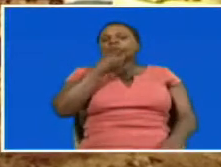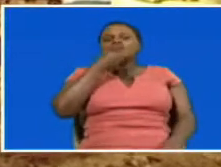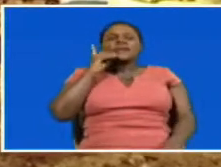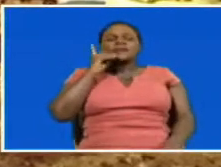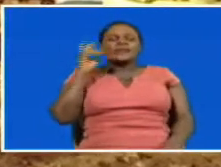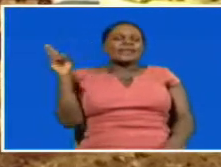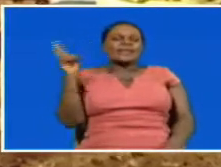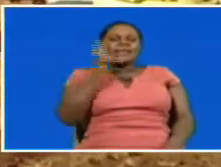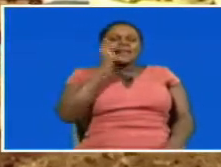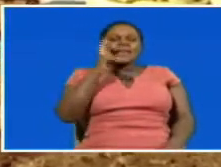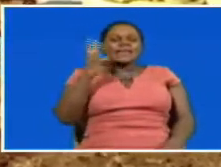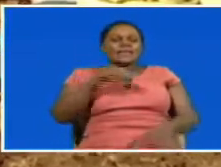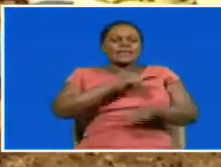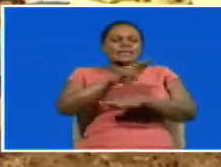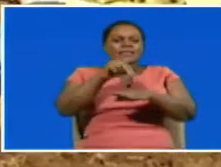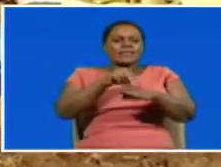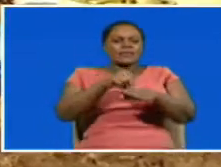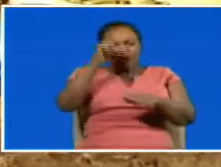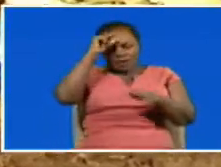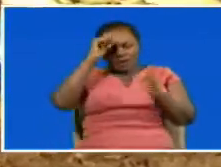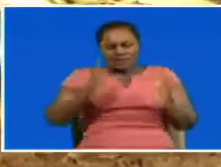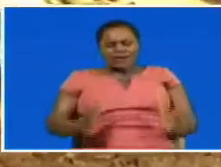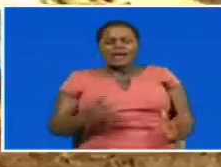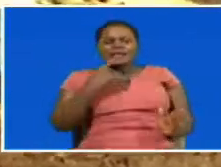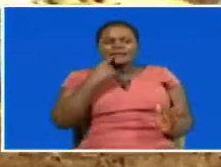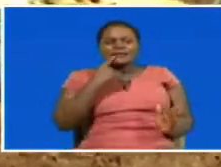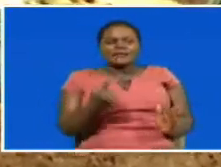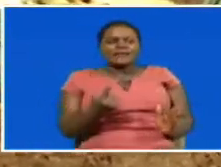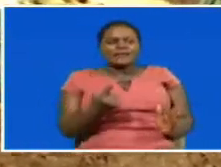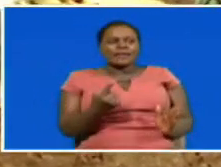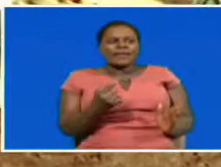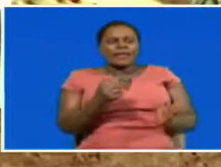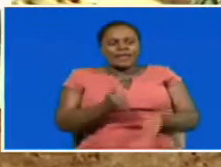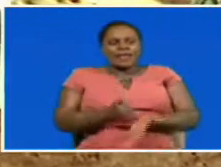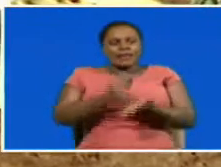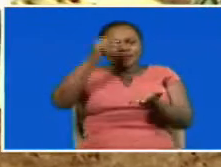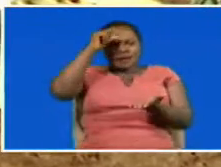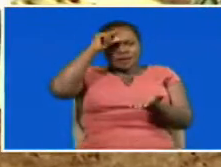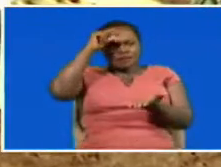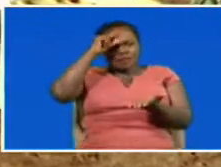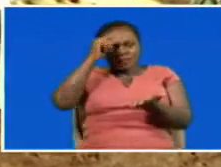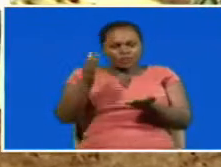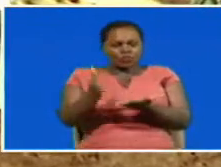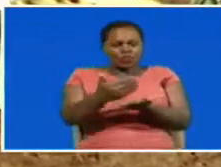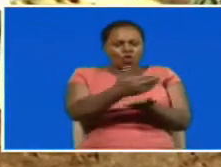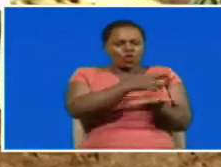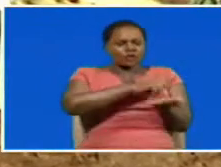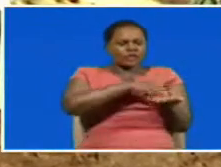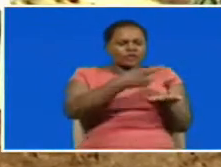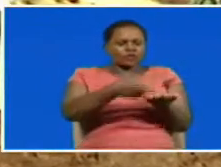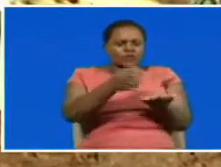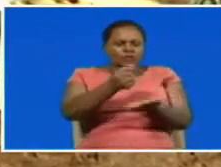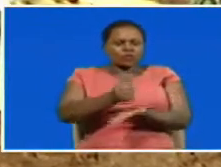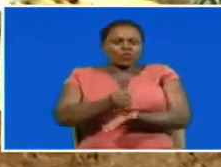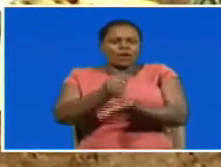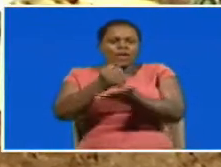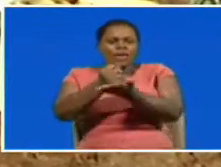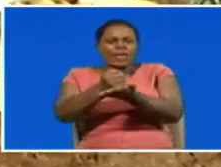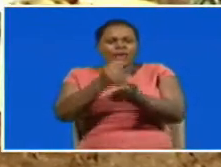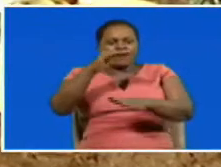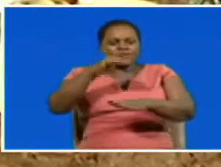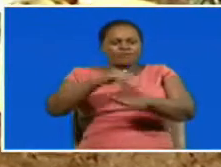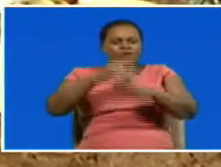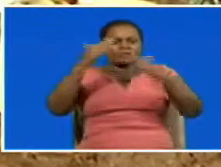la kitaifa. Gavana huyo anasema hili litawezesha serikali kukusanya rasilimali zitakazosaidia